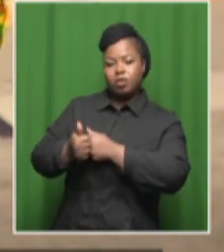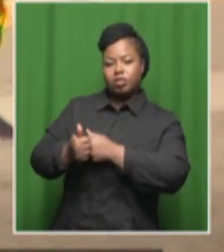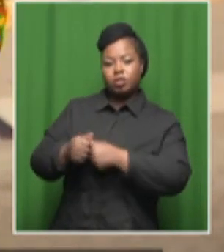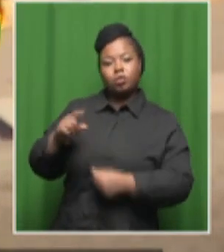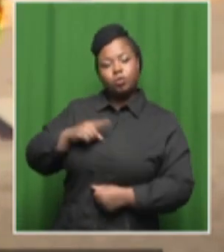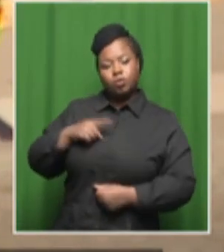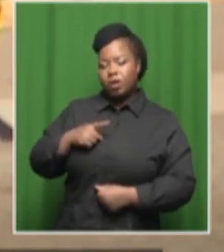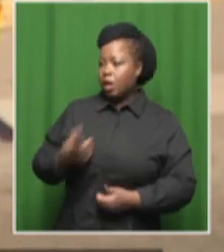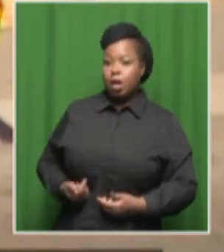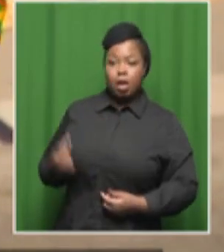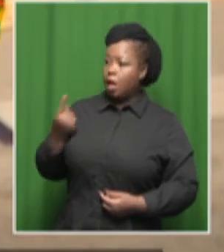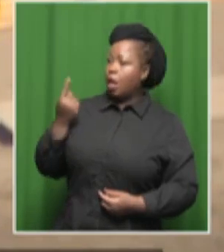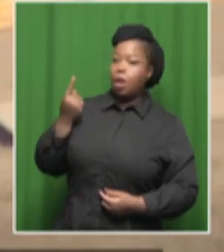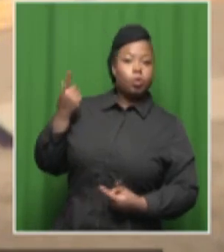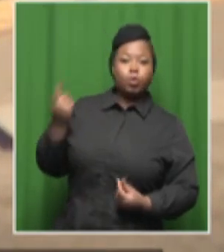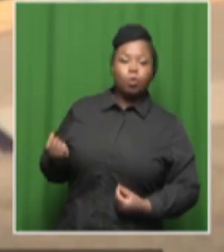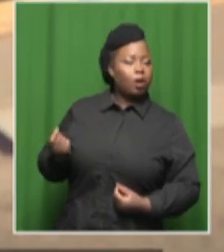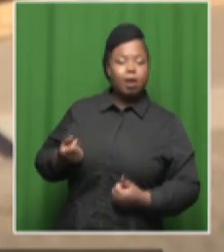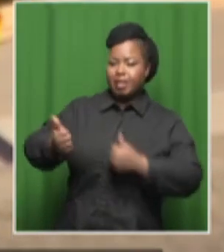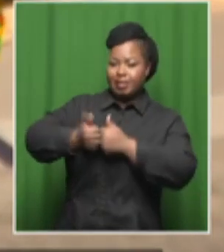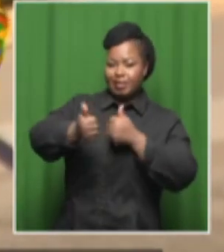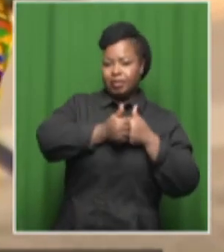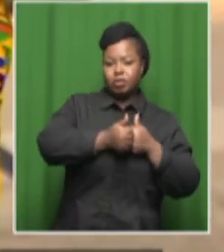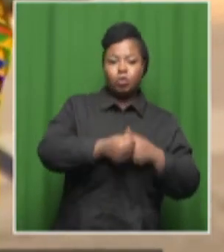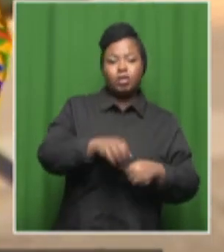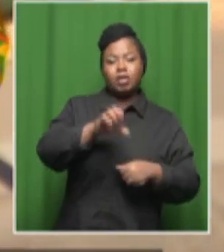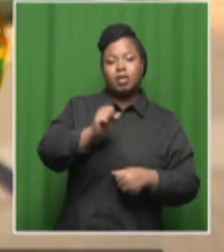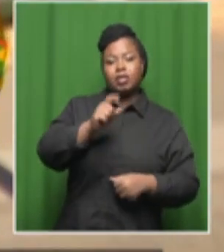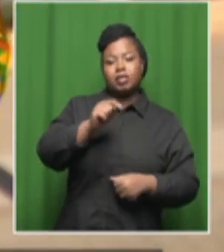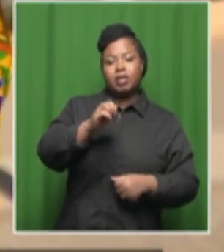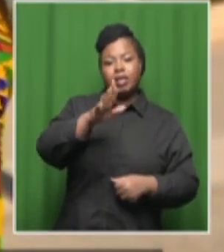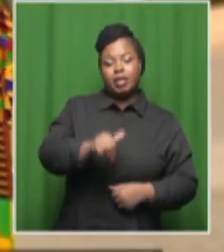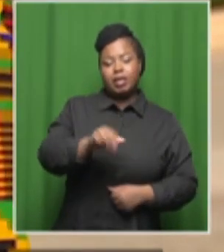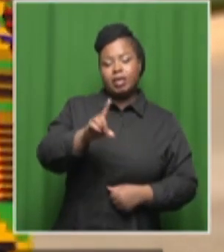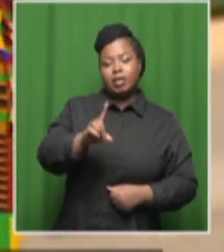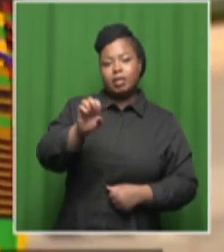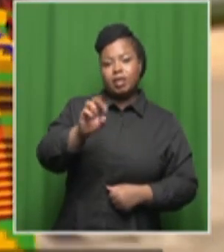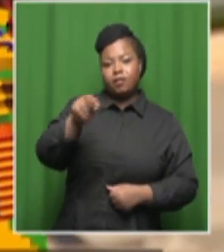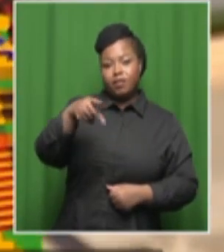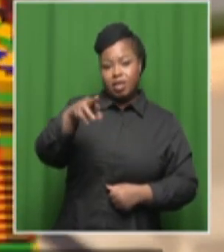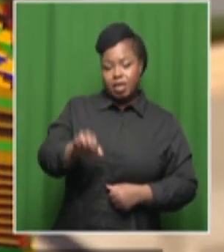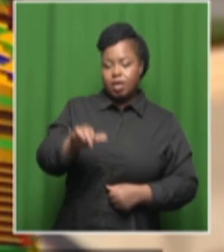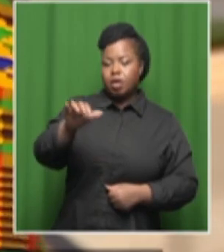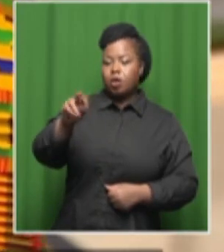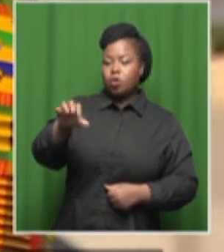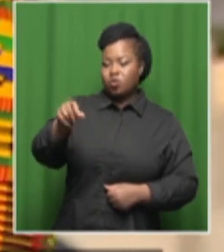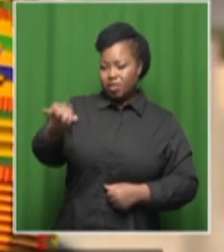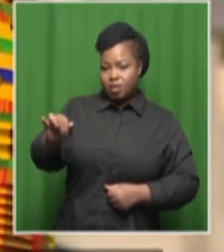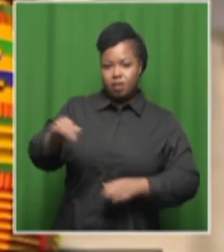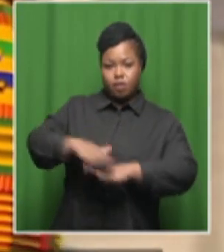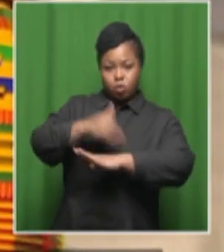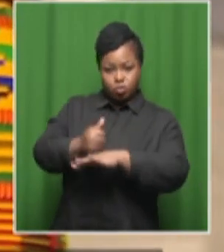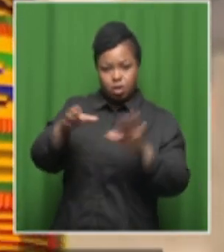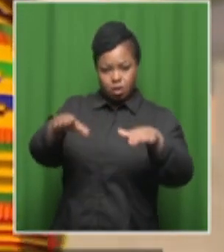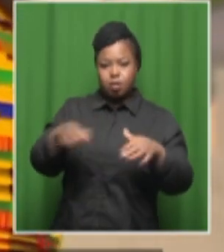did not do this on our own. There is a foundation called the Stanley Nkosi Foundation that so graciously afforded us